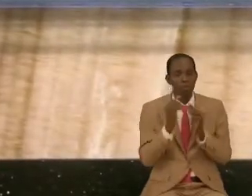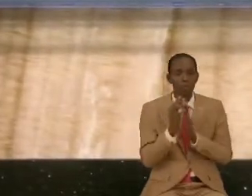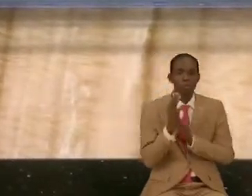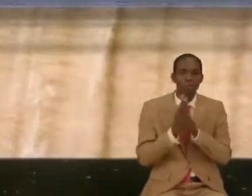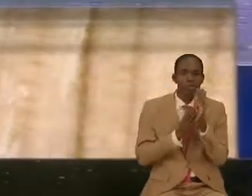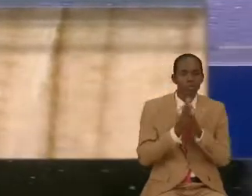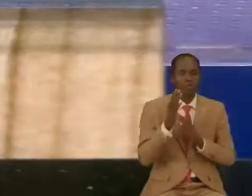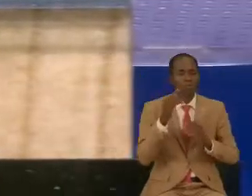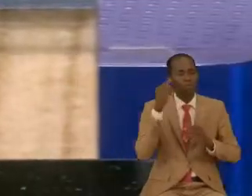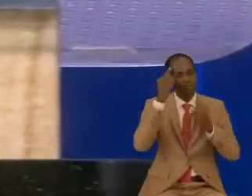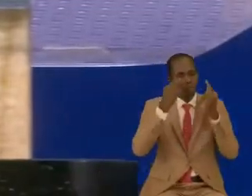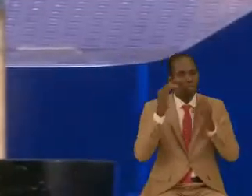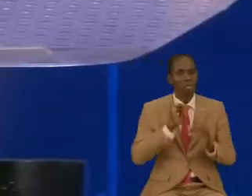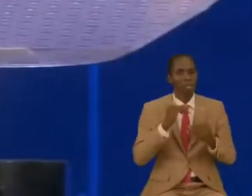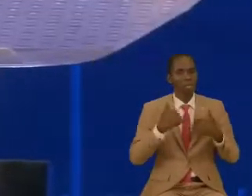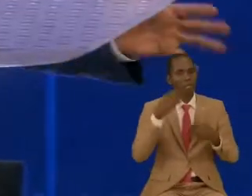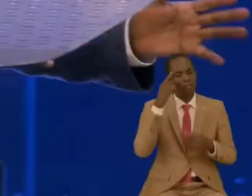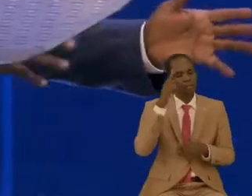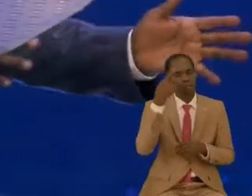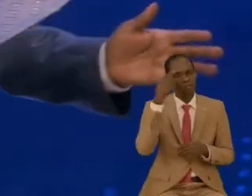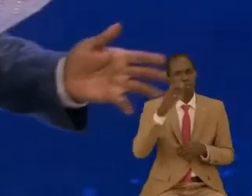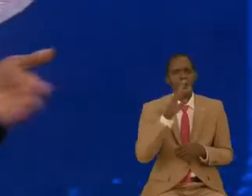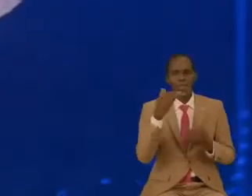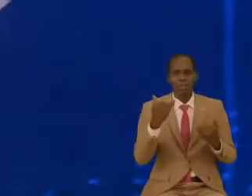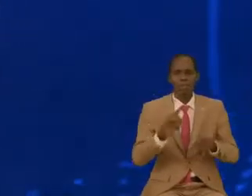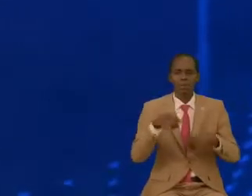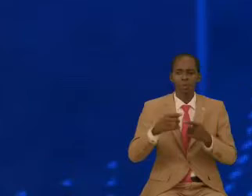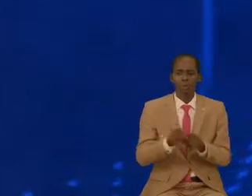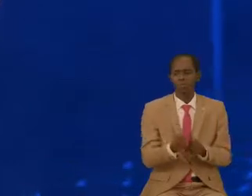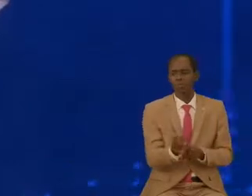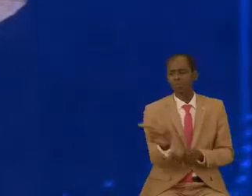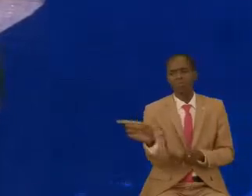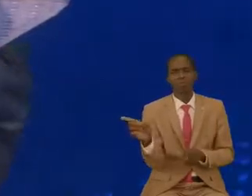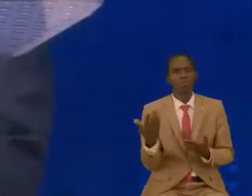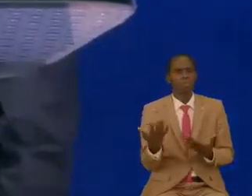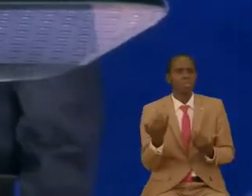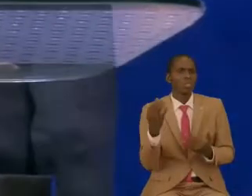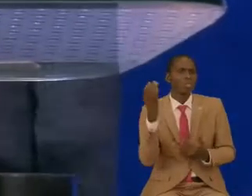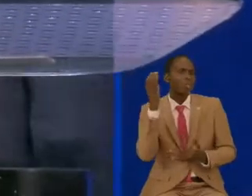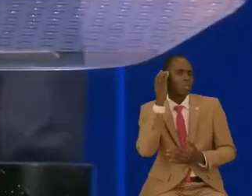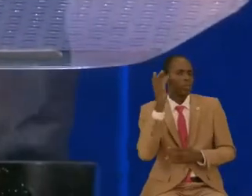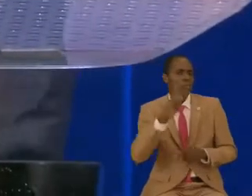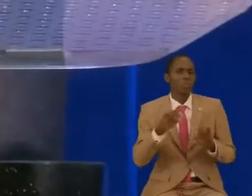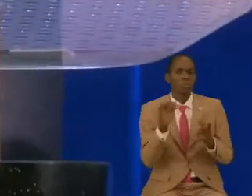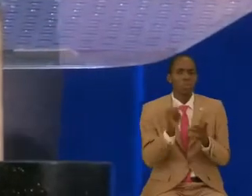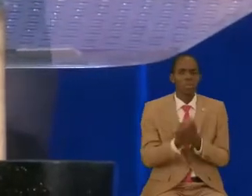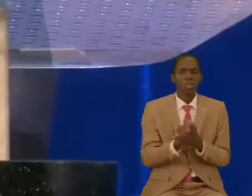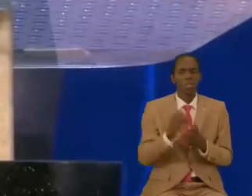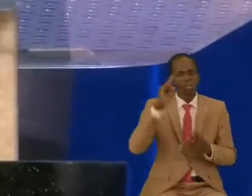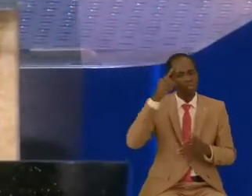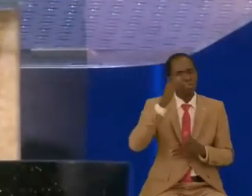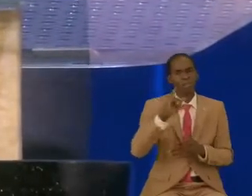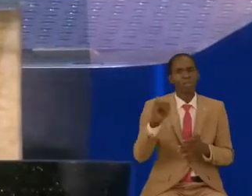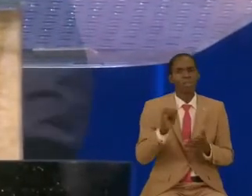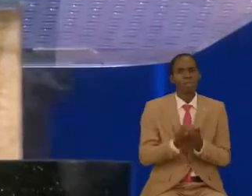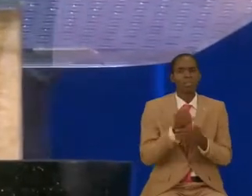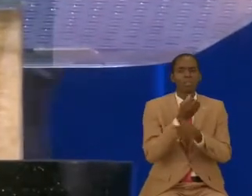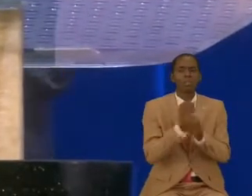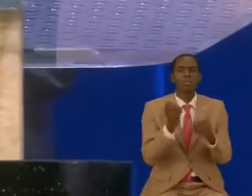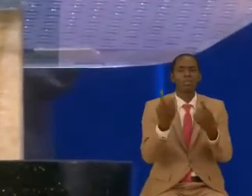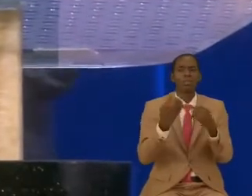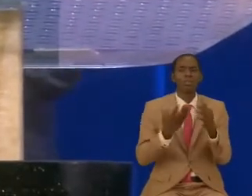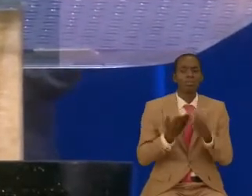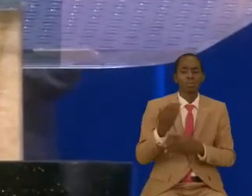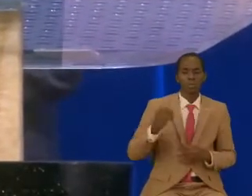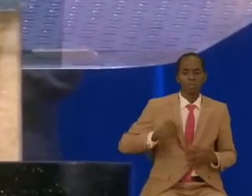you are going astray and you are listening to the people that are thinking salvation comes through circumcision. I have